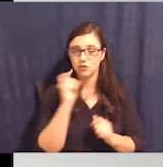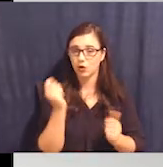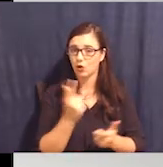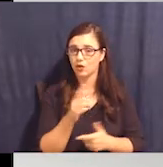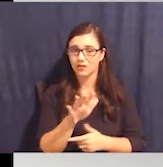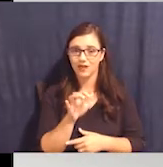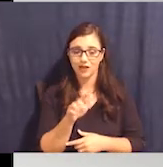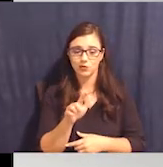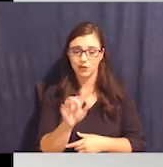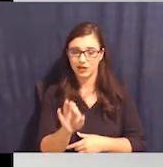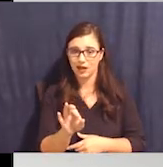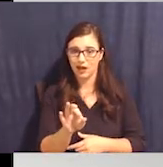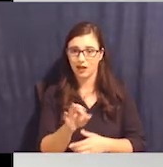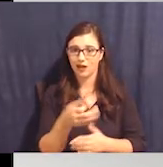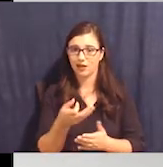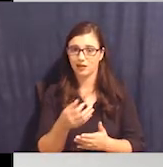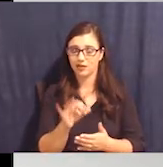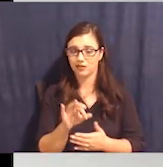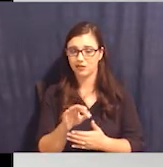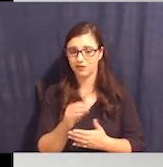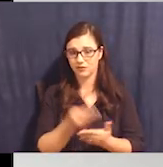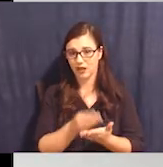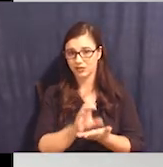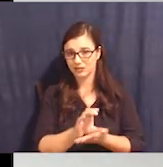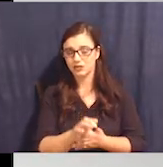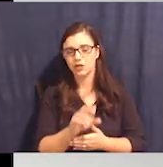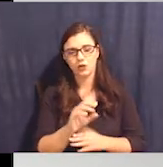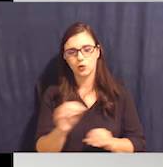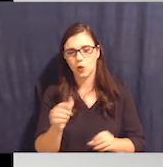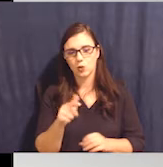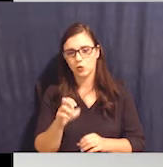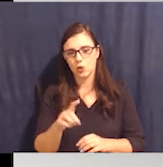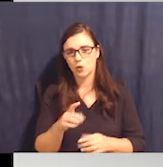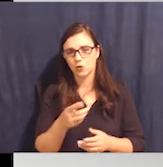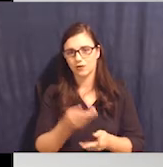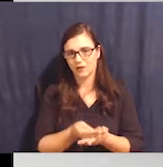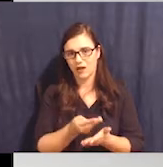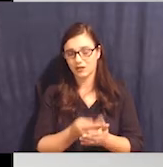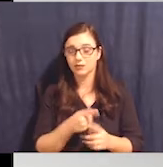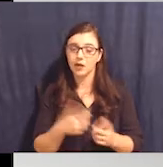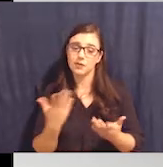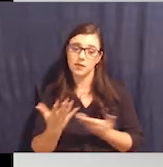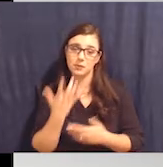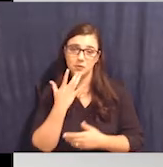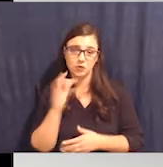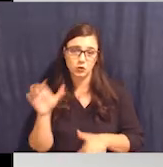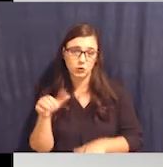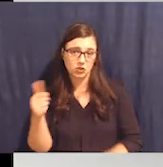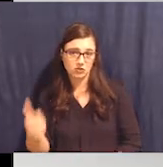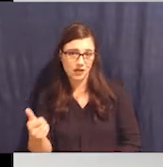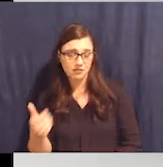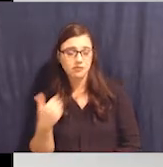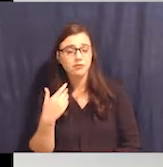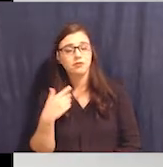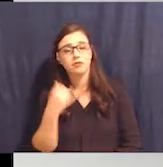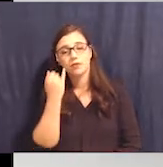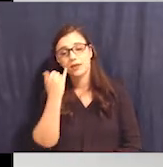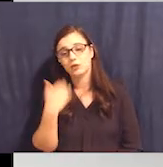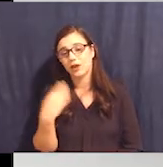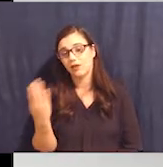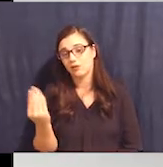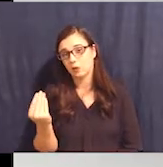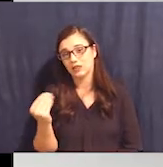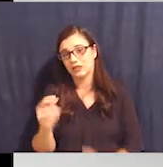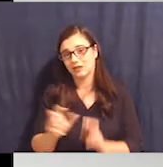all of the 529 accounts are no-load funds from your largest companies. But maybe you're more of the do-it-yourselfer. One state might